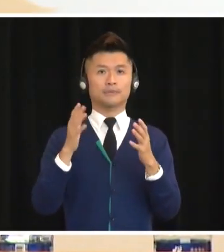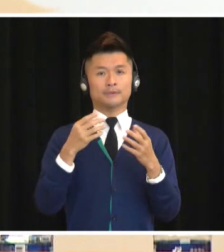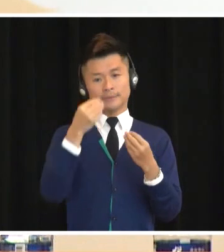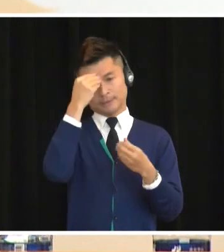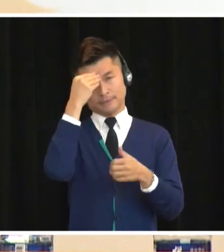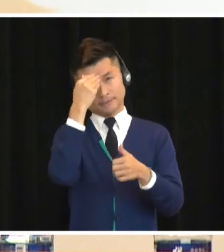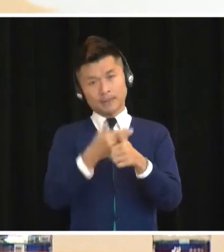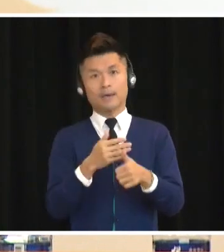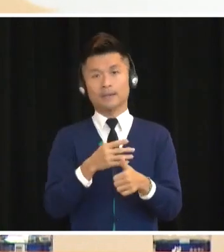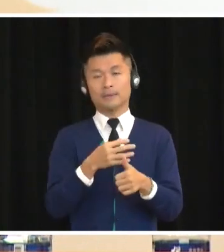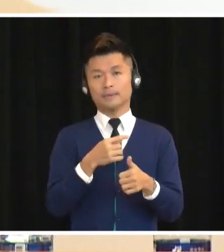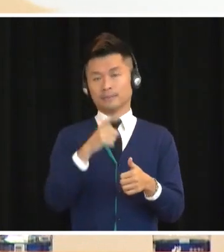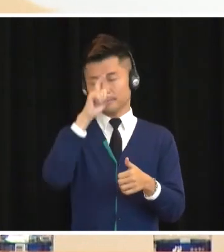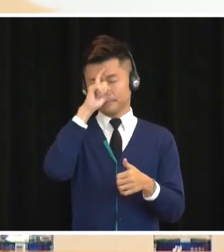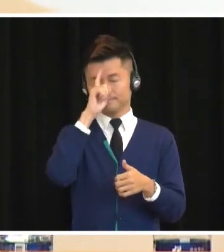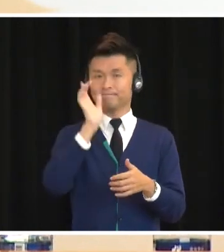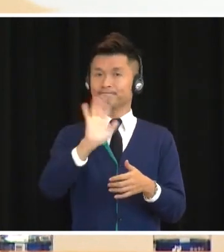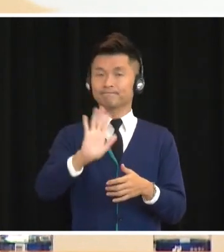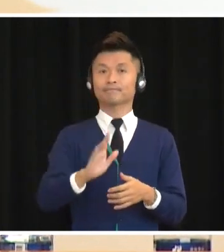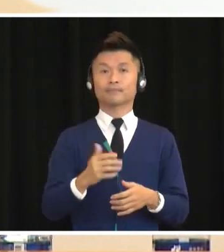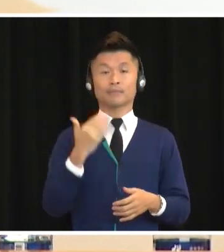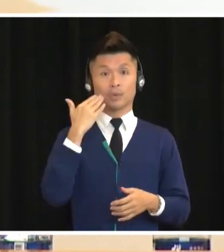if we go to the schools, it's going to